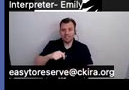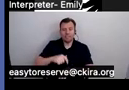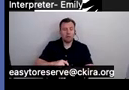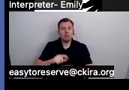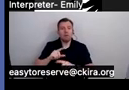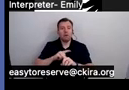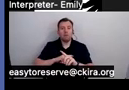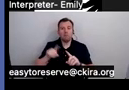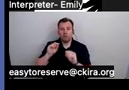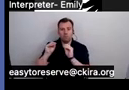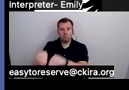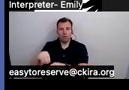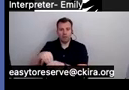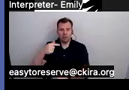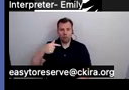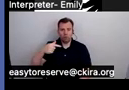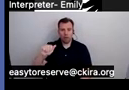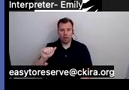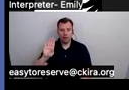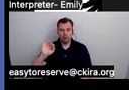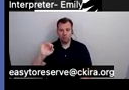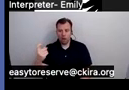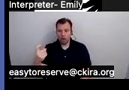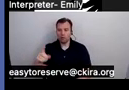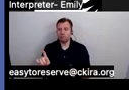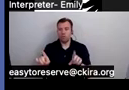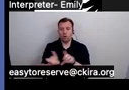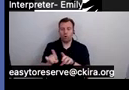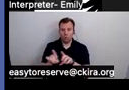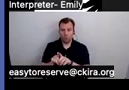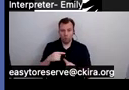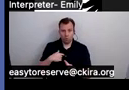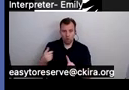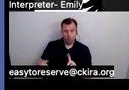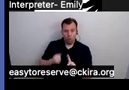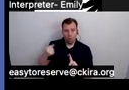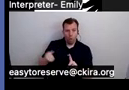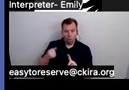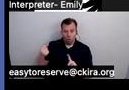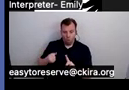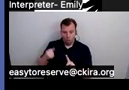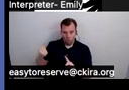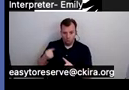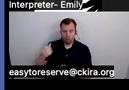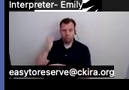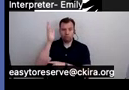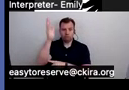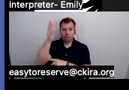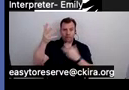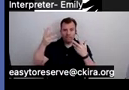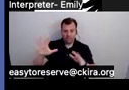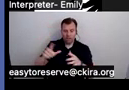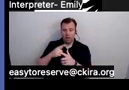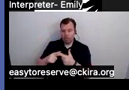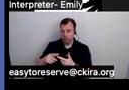that you drop those in the Q&A box, but please be patient. We'll hold all of those until the formal presentation concludes. At